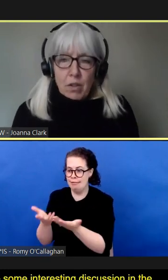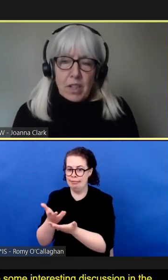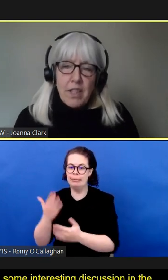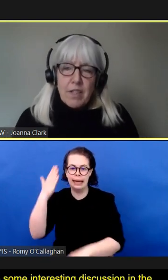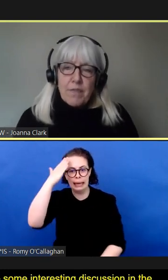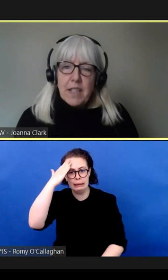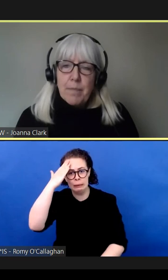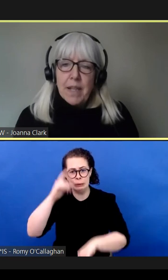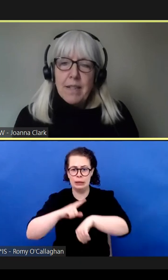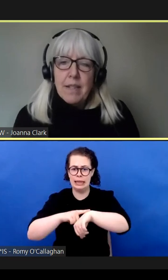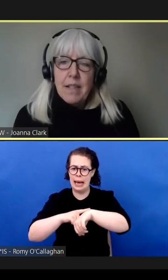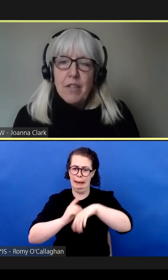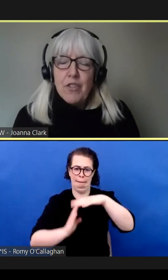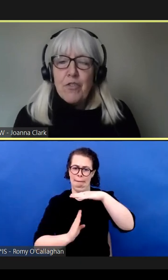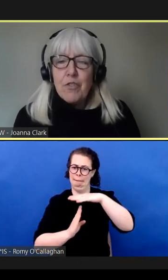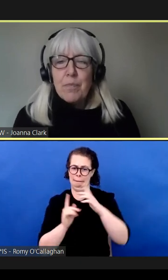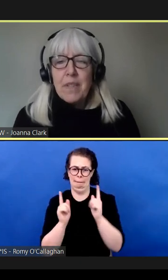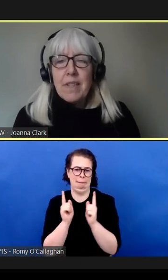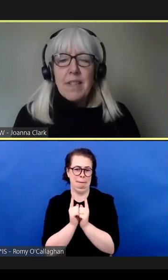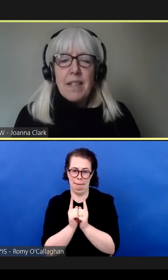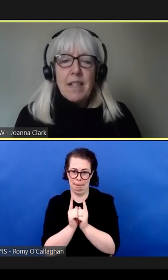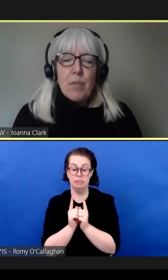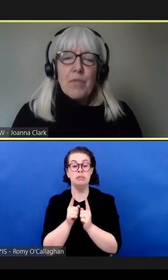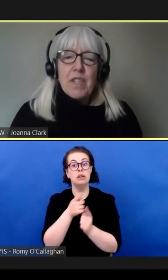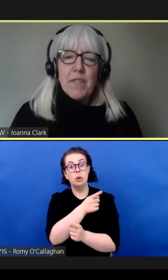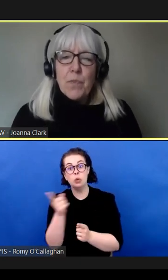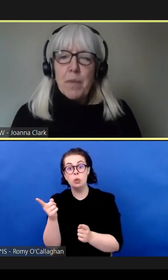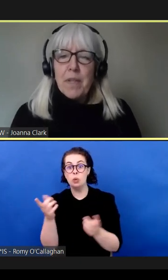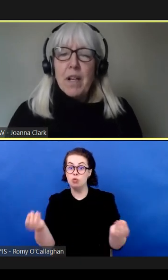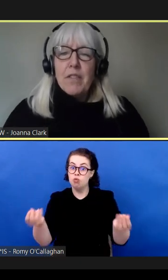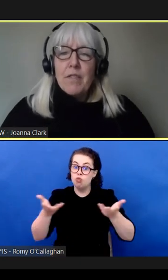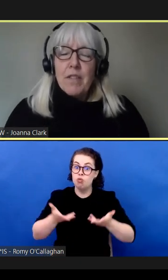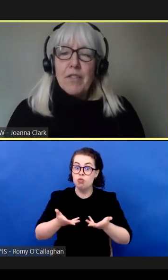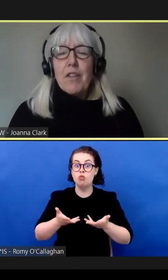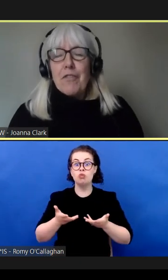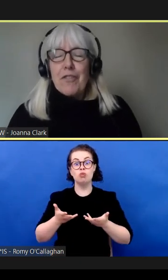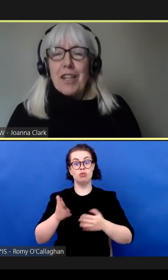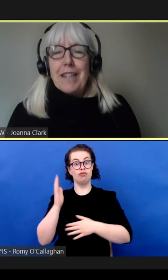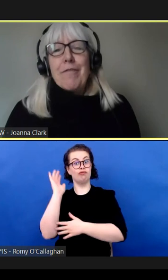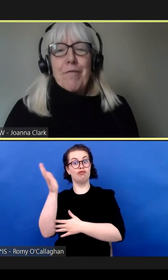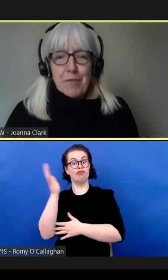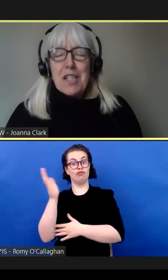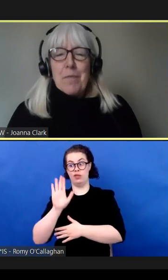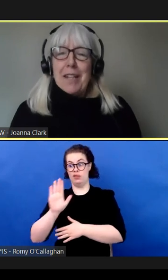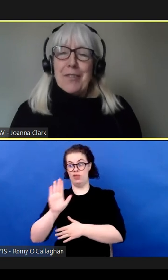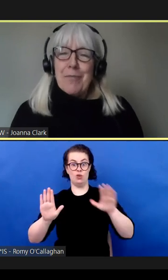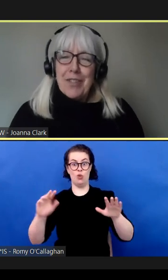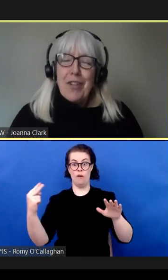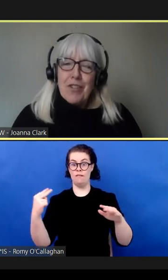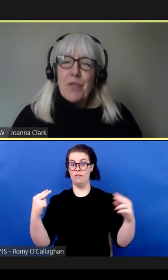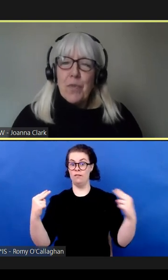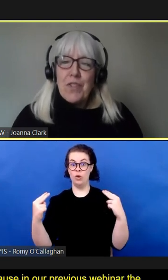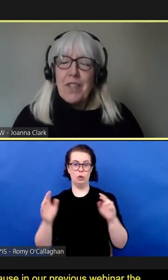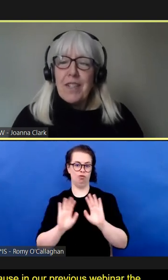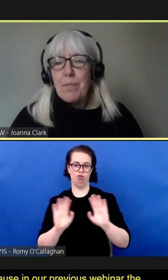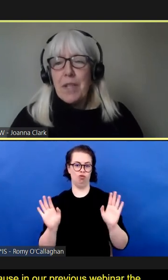We're not going to feed back to the larger group, because in our previous webinar, the feedback that we